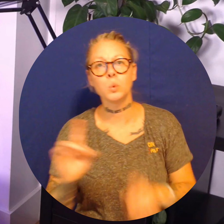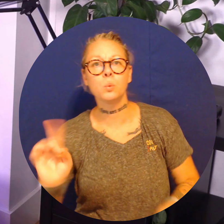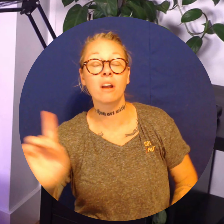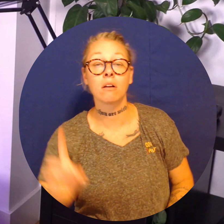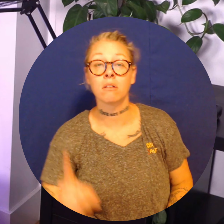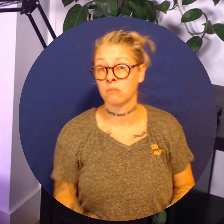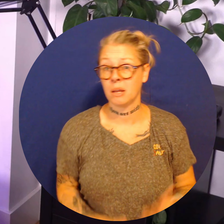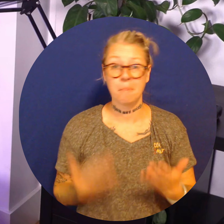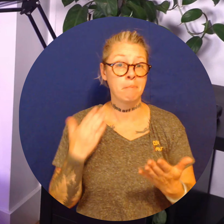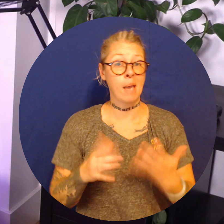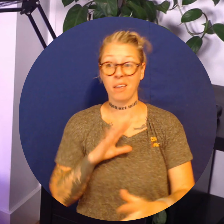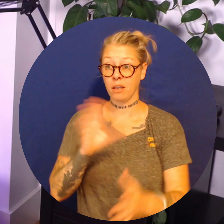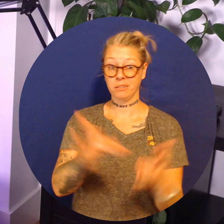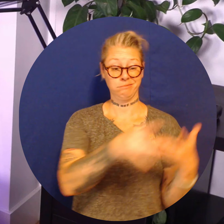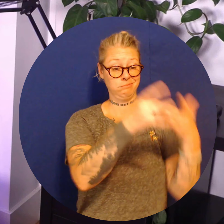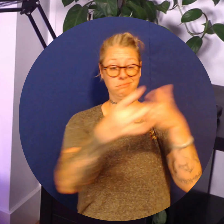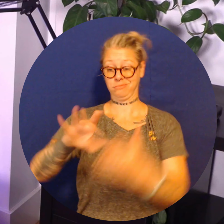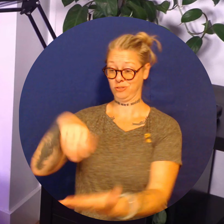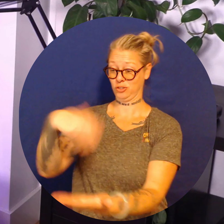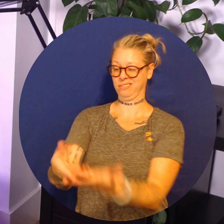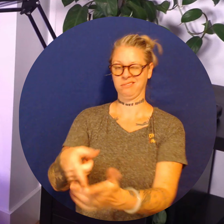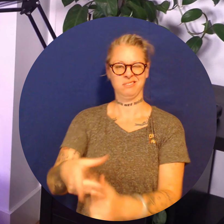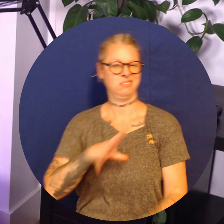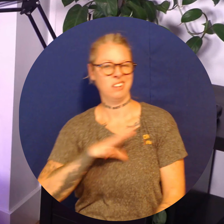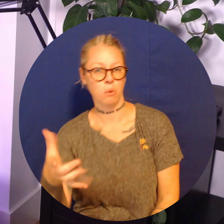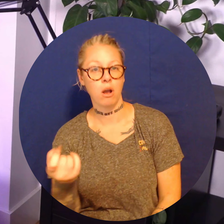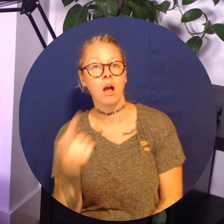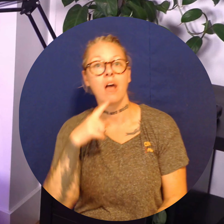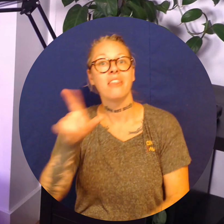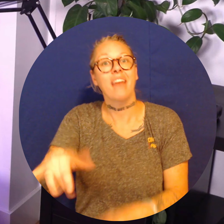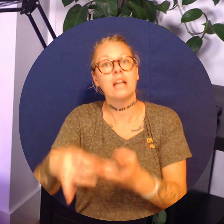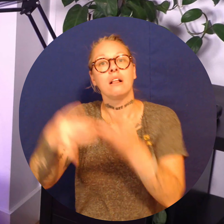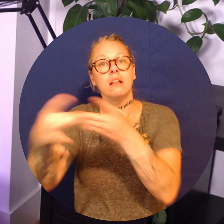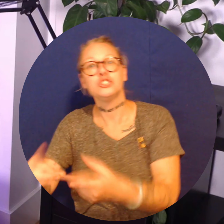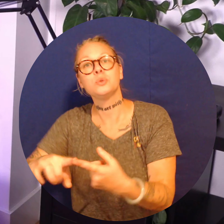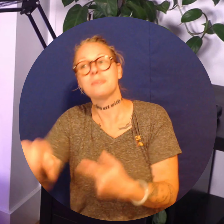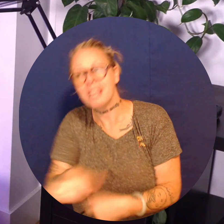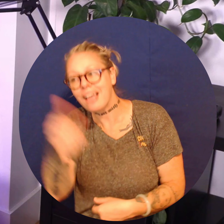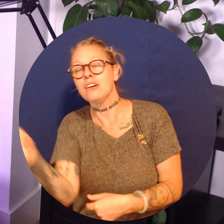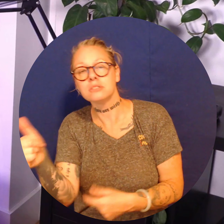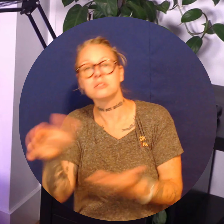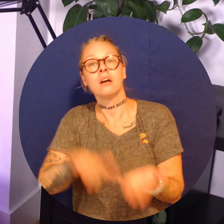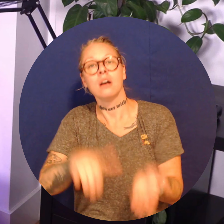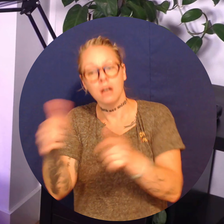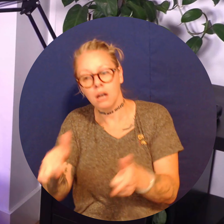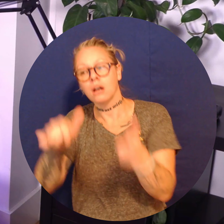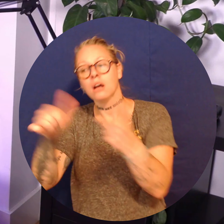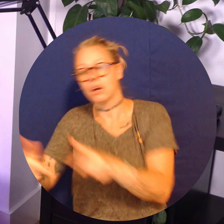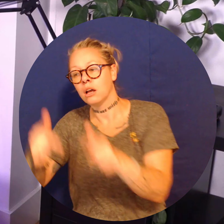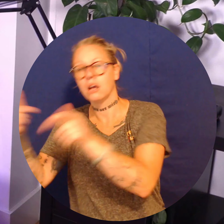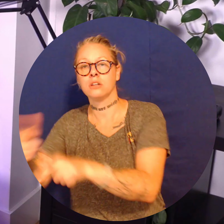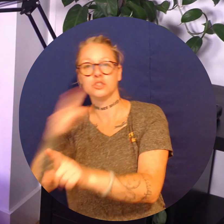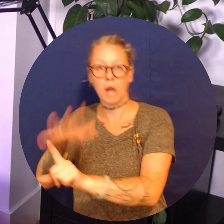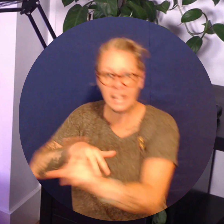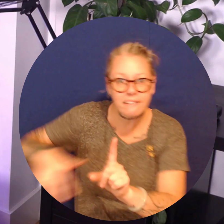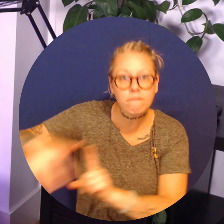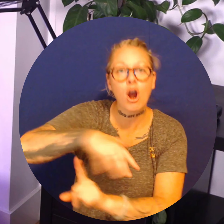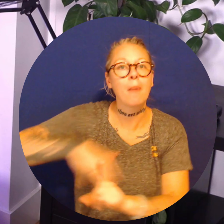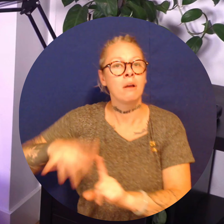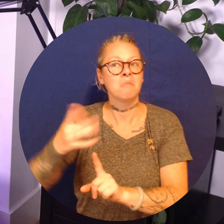going to lead me to and sometimes it doesn't lead you to what you want but sometimes it leads you to the person who's going to lead you to what you want or it brings you to an